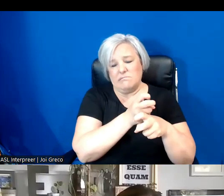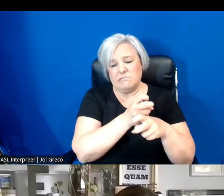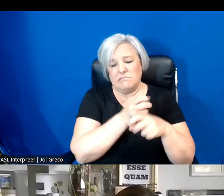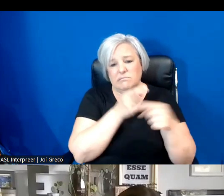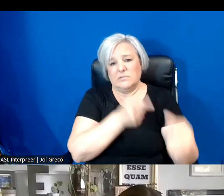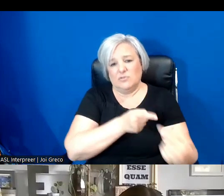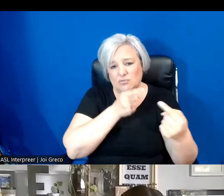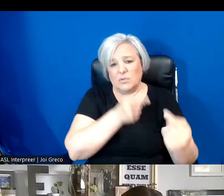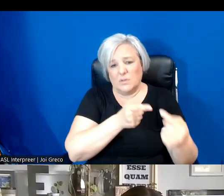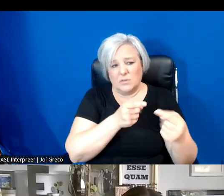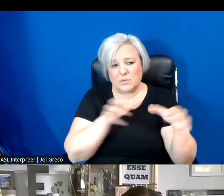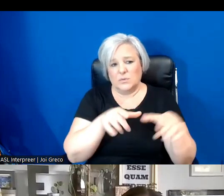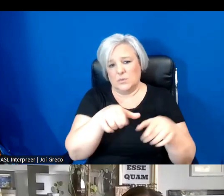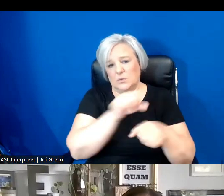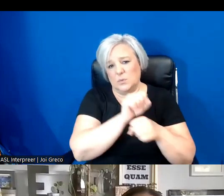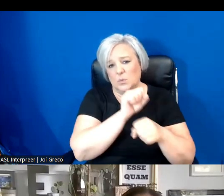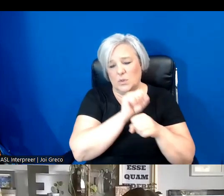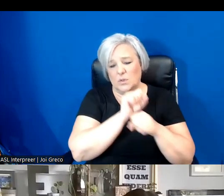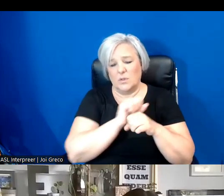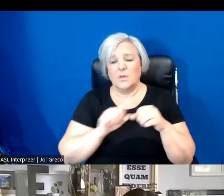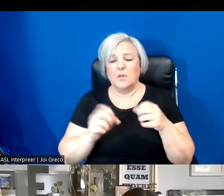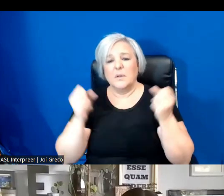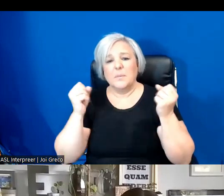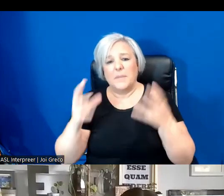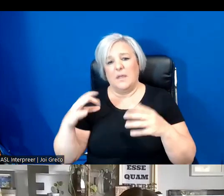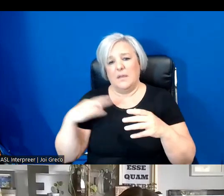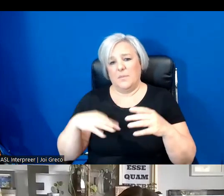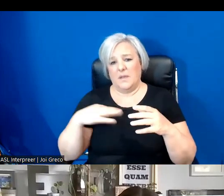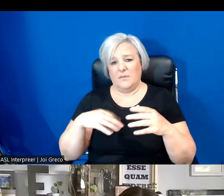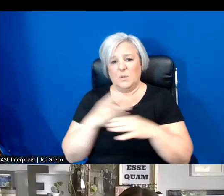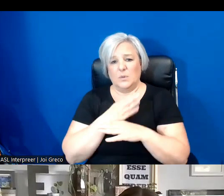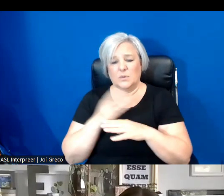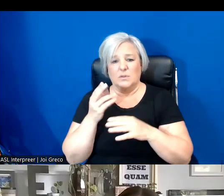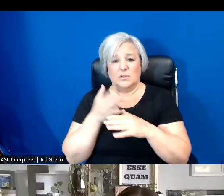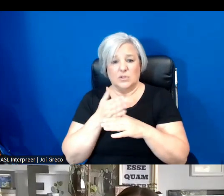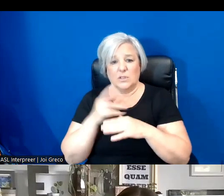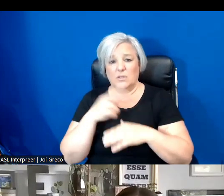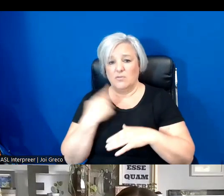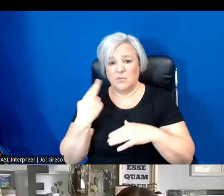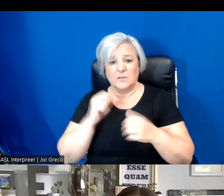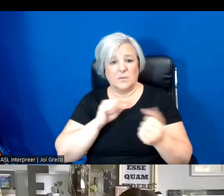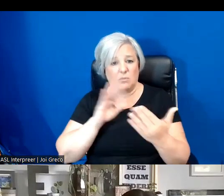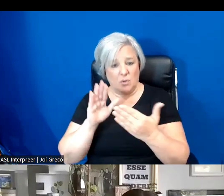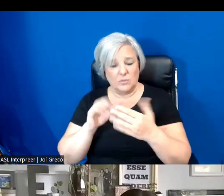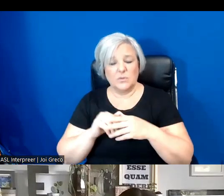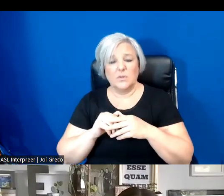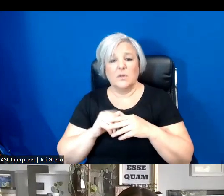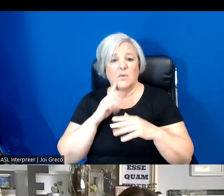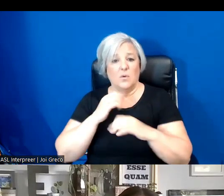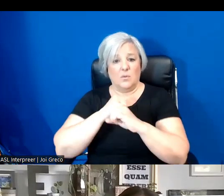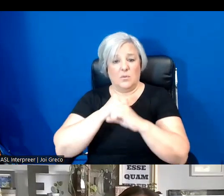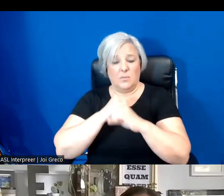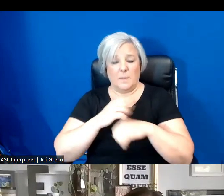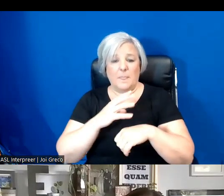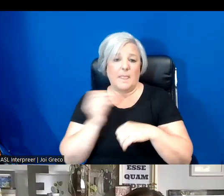to understand and do this work. There are many benefits to using a shared risk and protective factor approach for prevention,